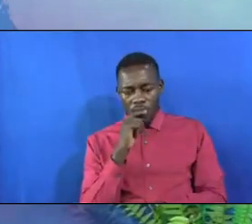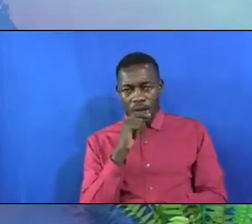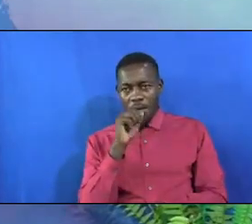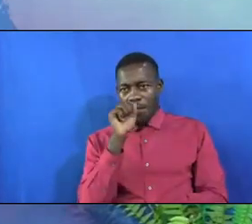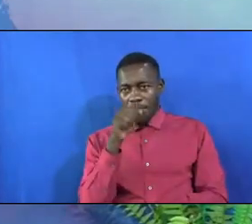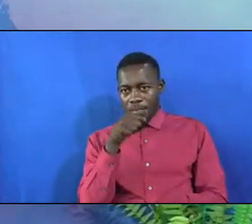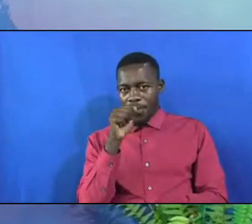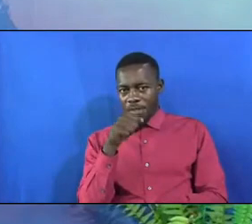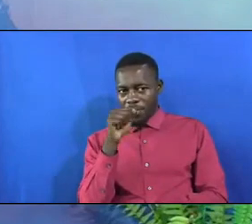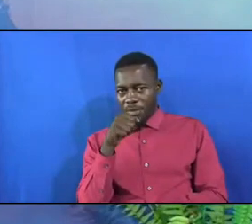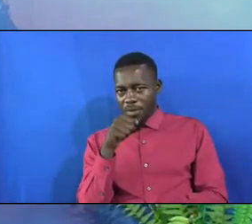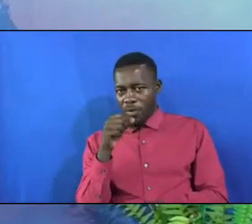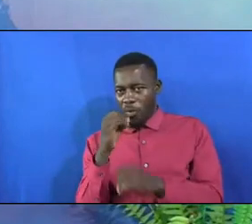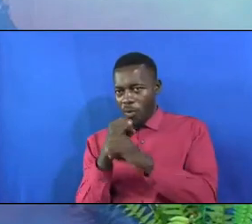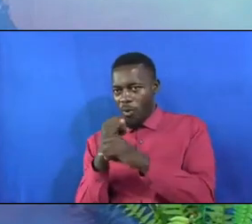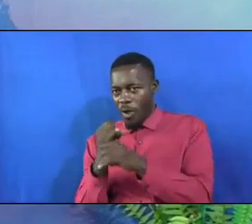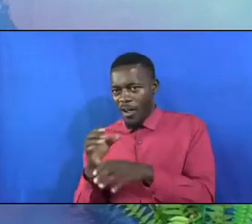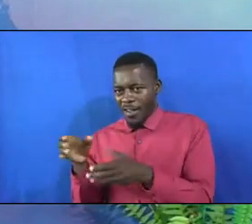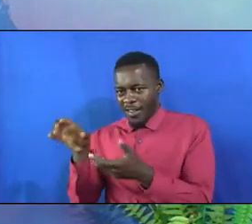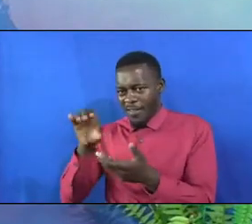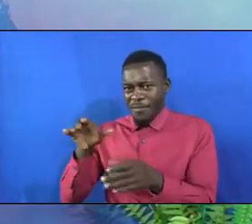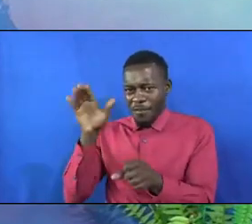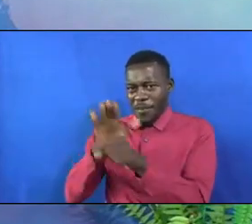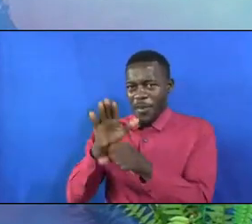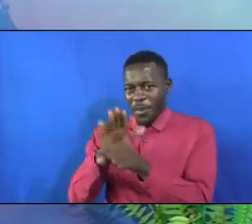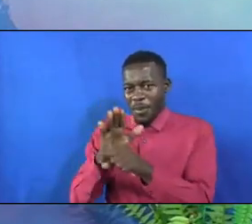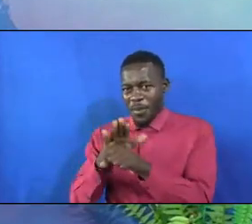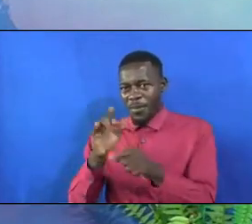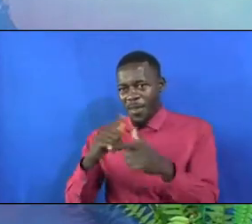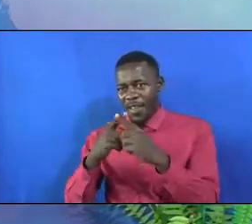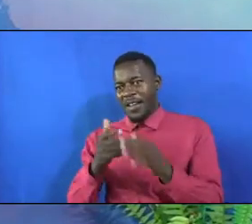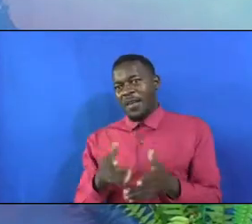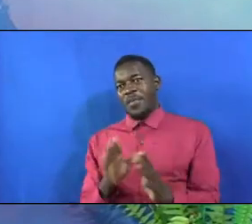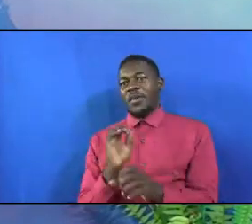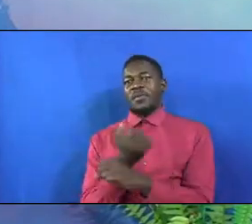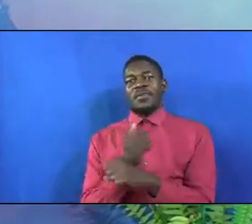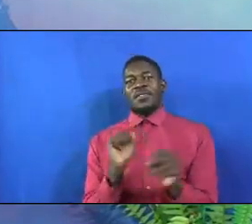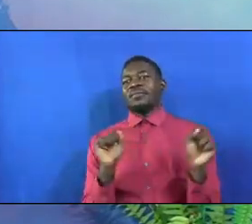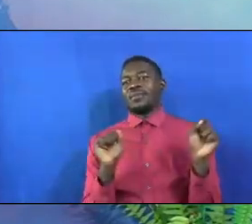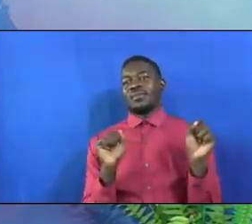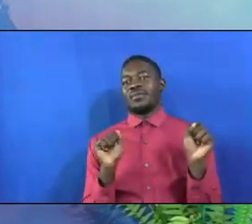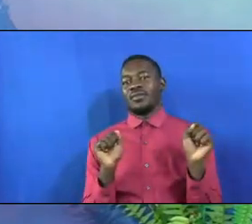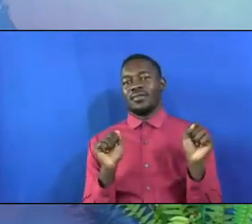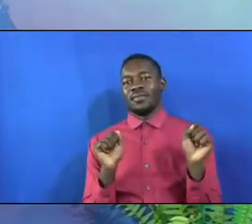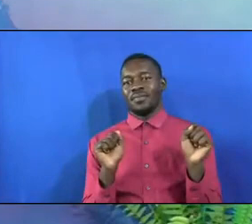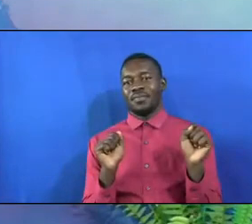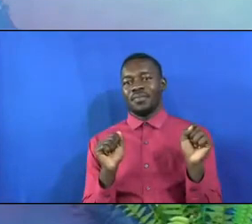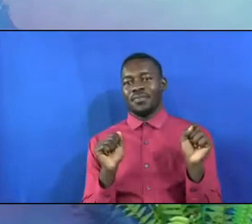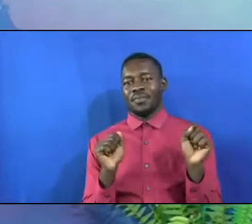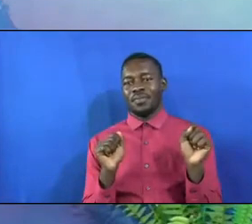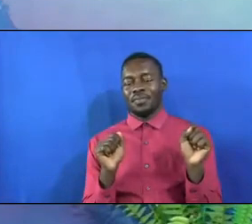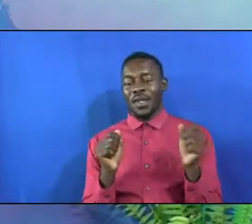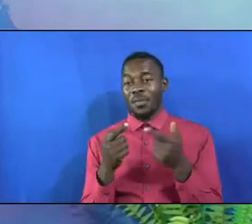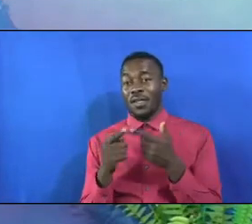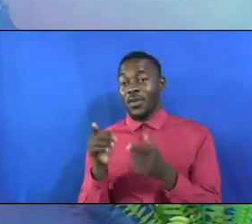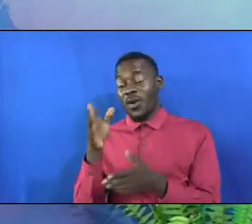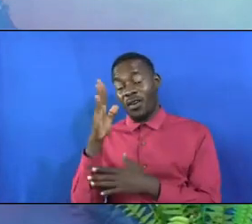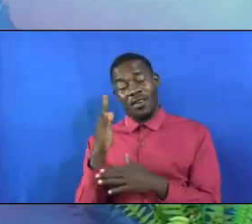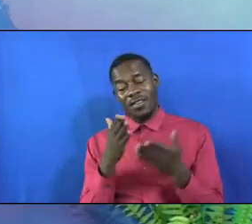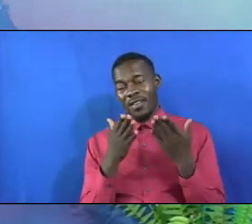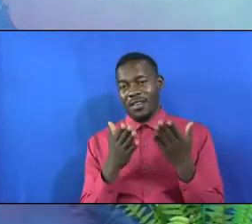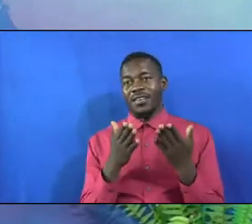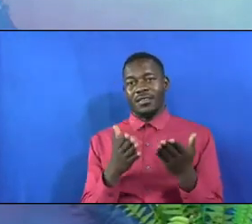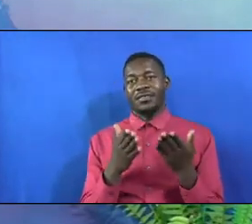what? Their very best plan was actually working against them. God made it so that the very